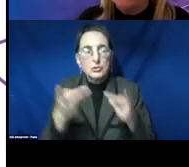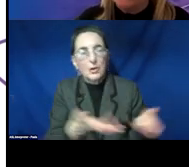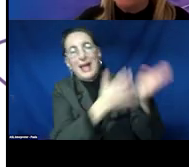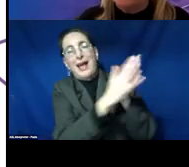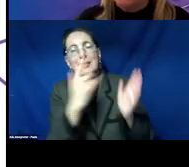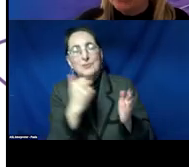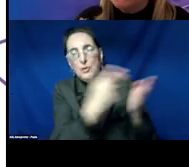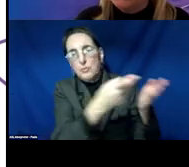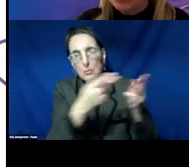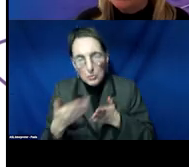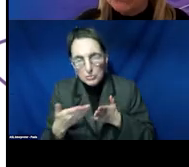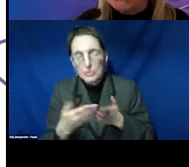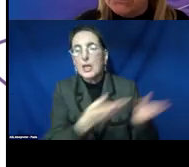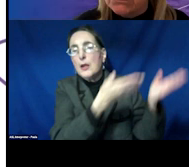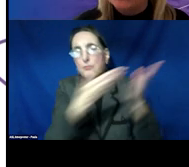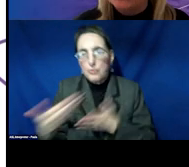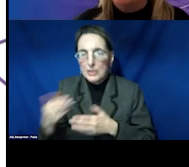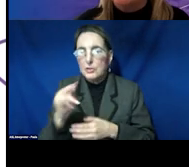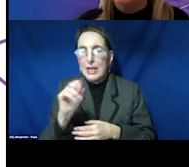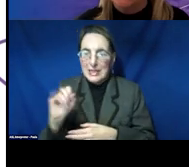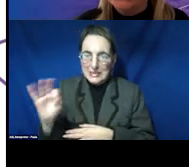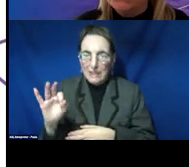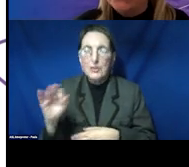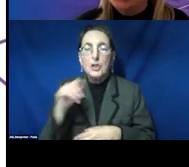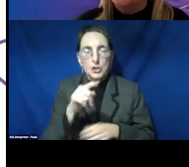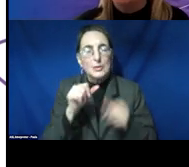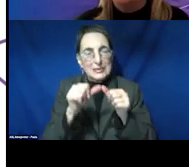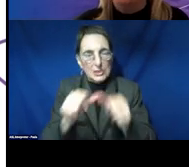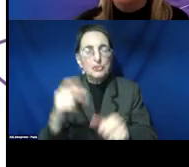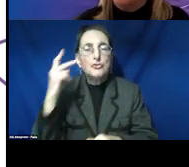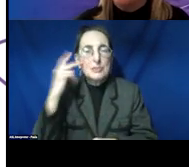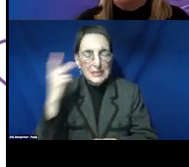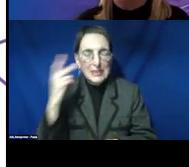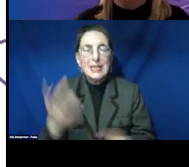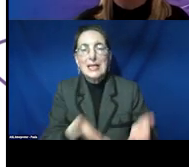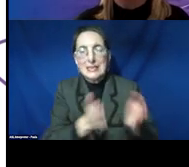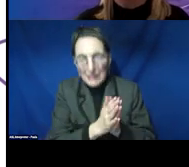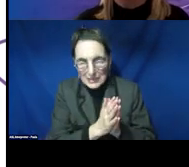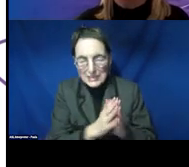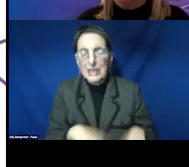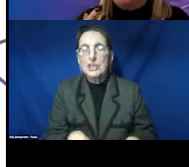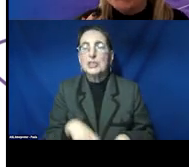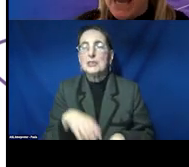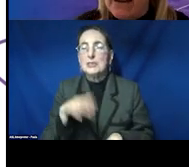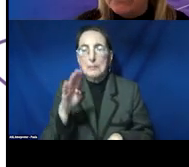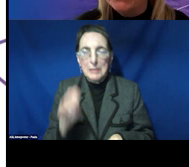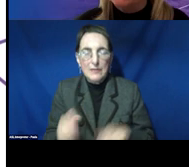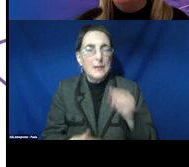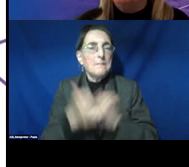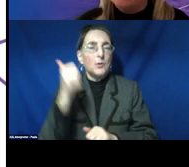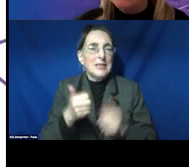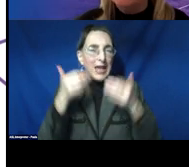the foundation. So you will continue to see solicitations be the most